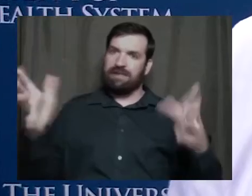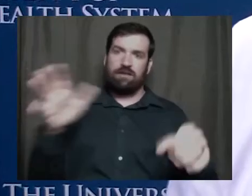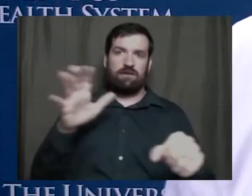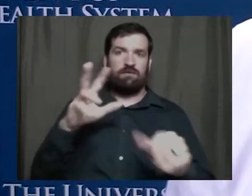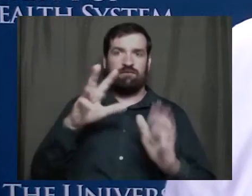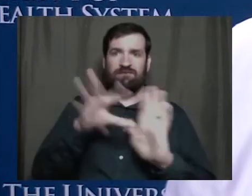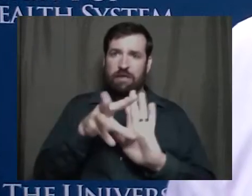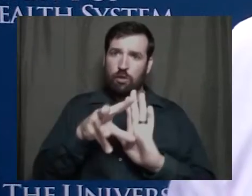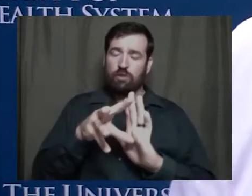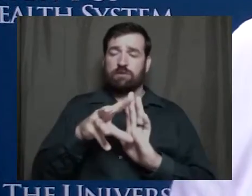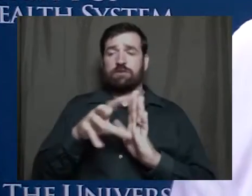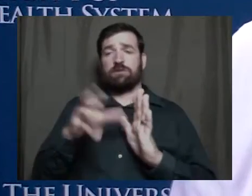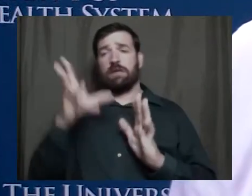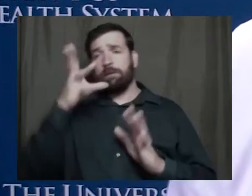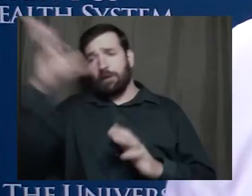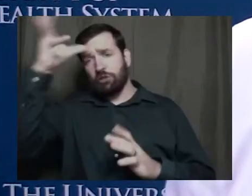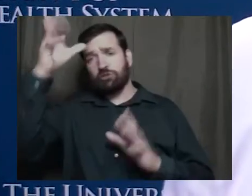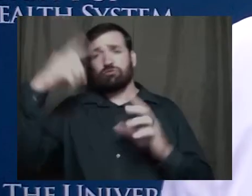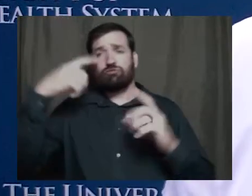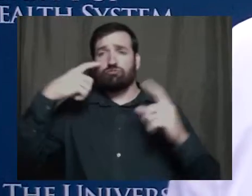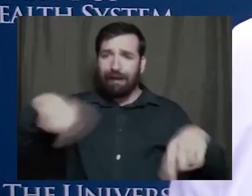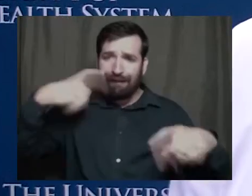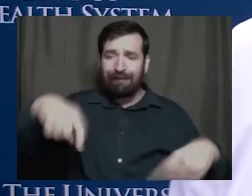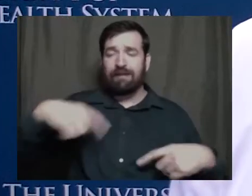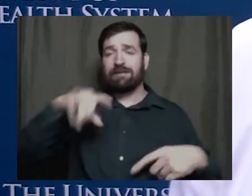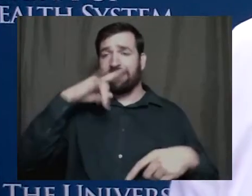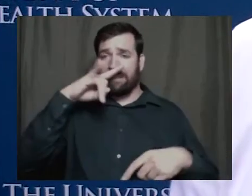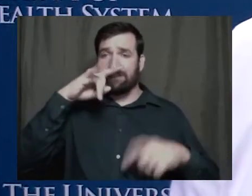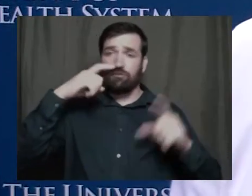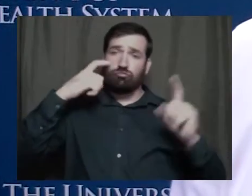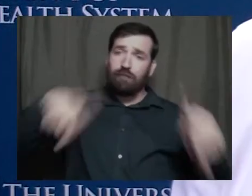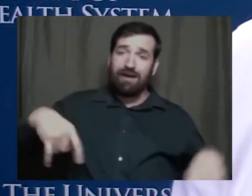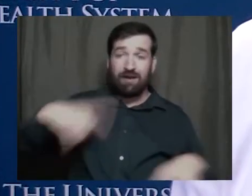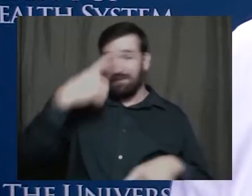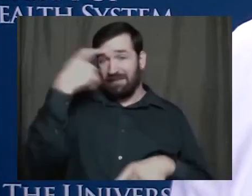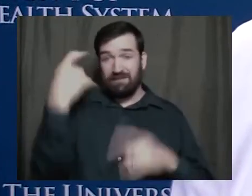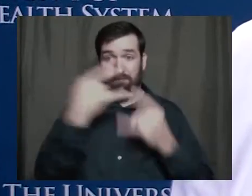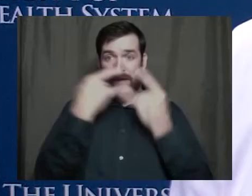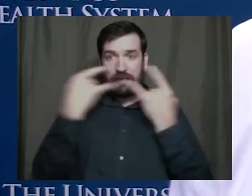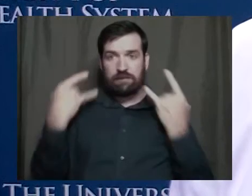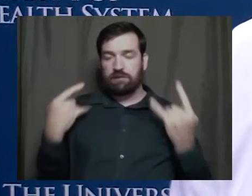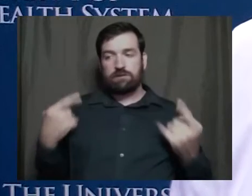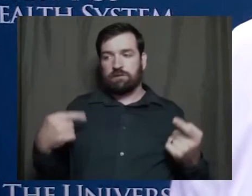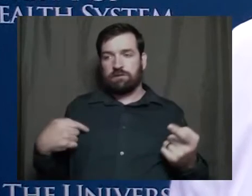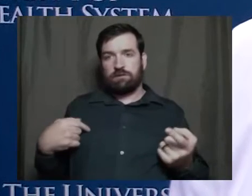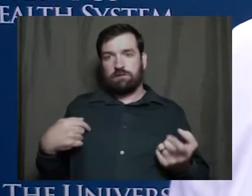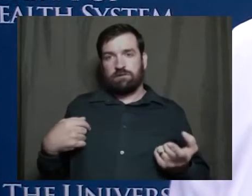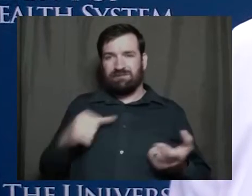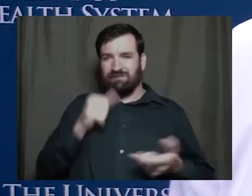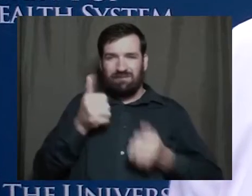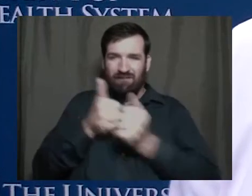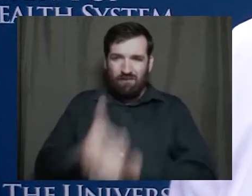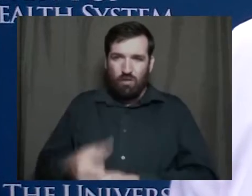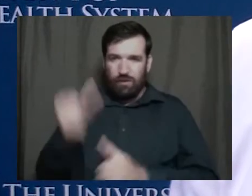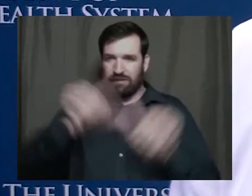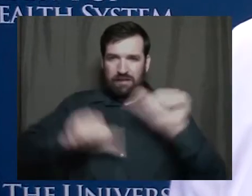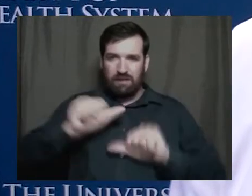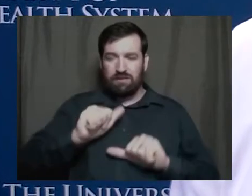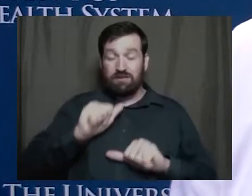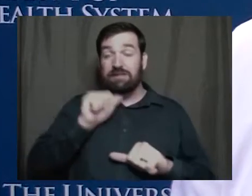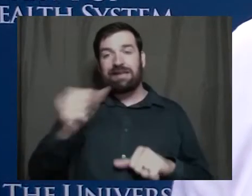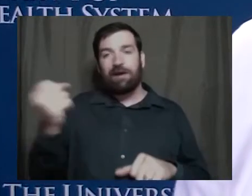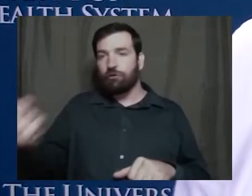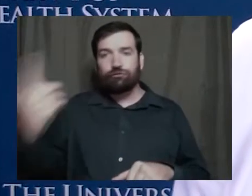parents crying about the thought of their kid being in a mask, I would say they have not followed much of the science, and they're not really understanding what I think probably they